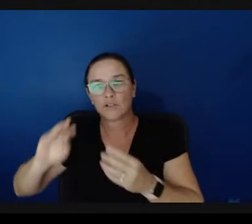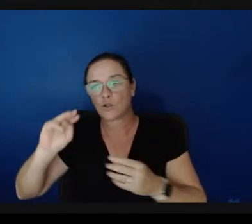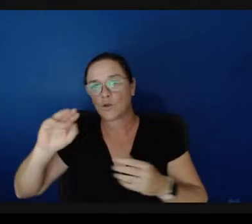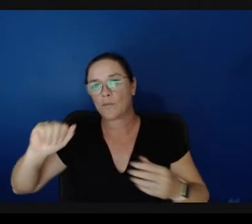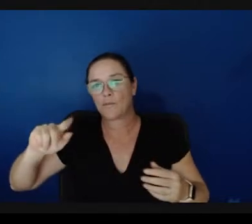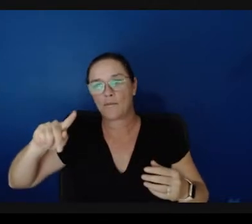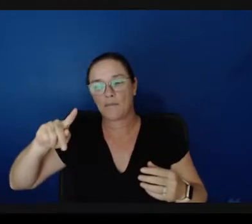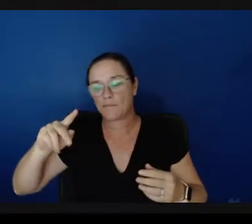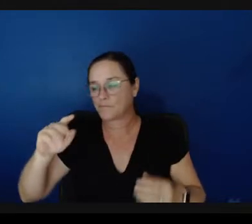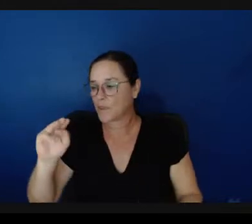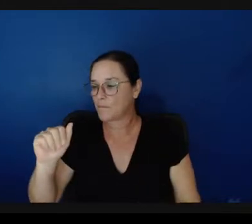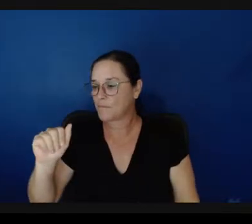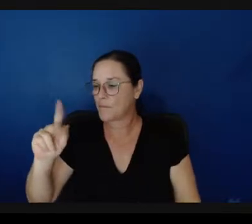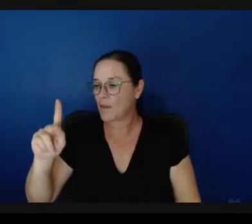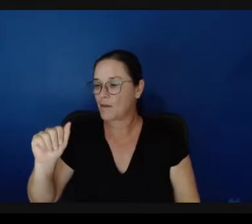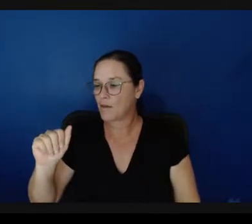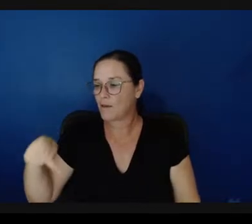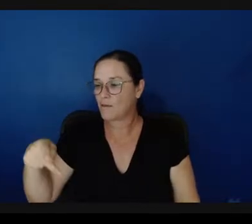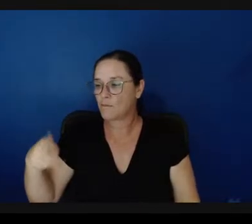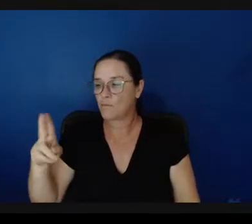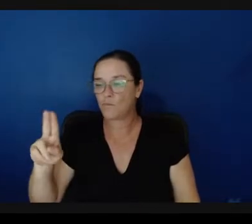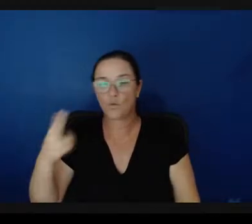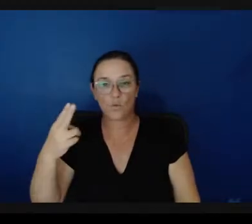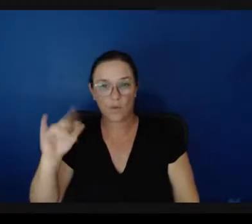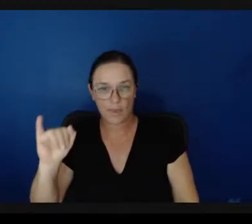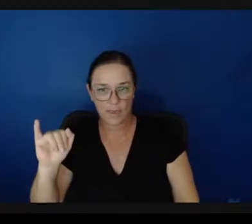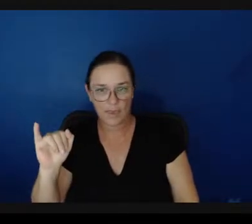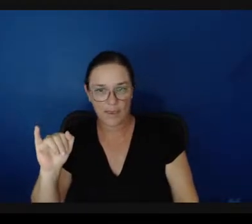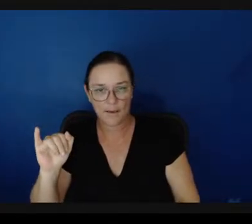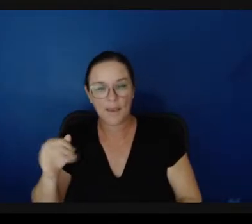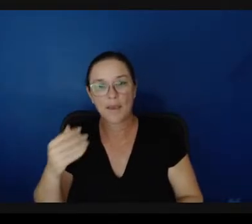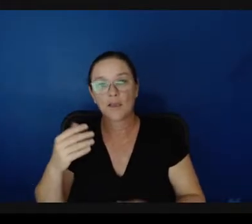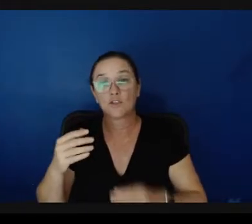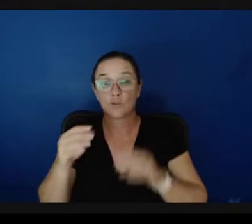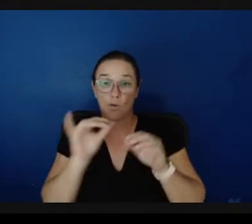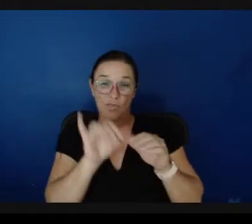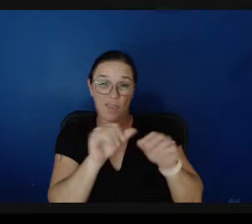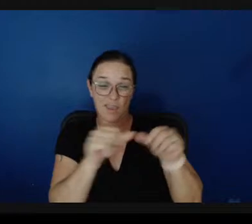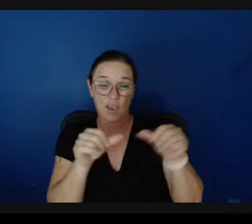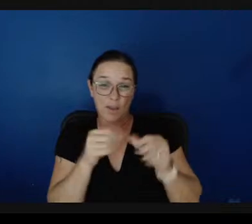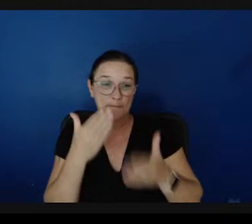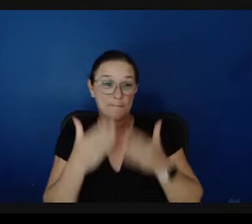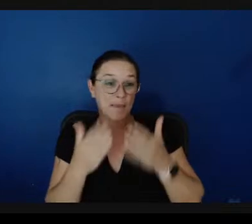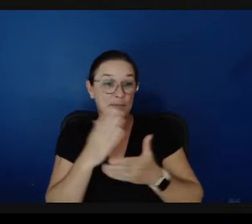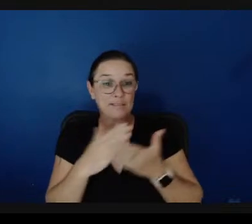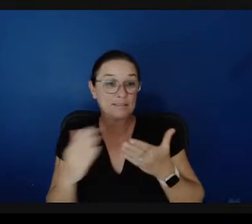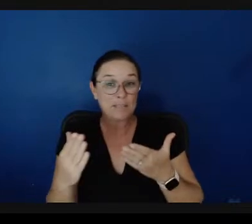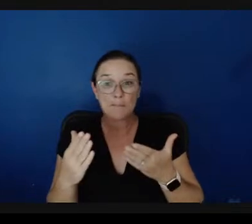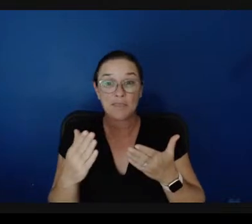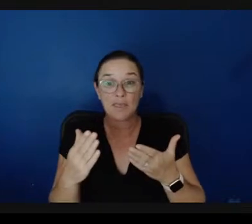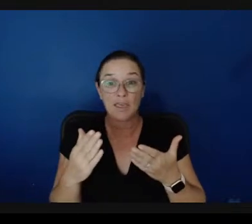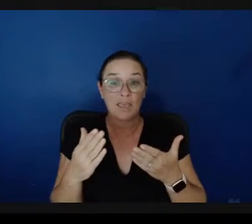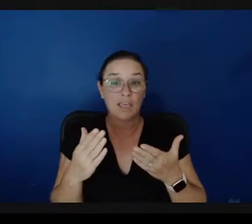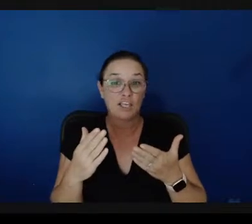somewhere between here and here, maybe something got rerouted,